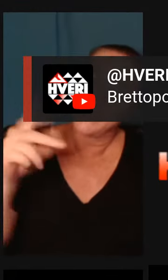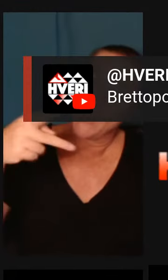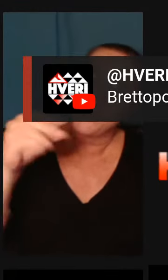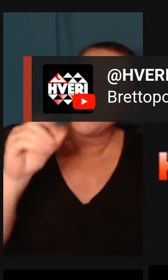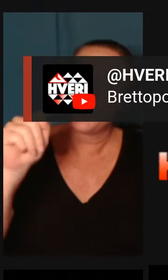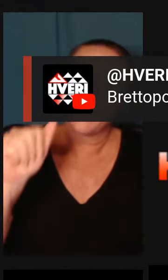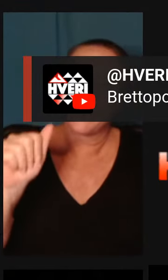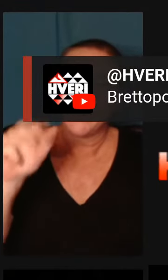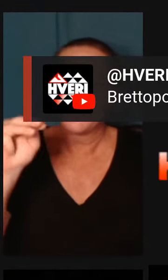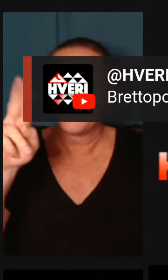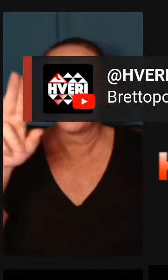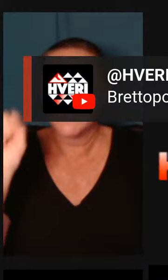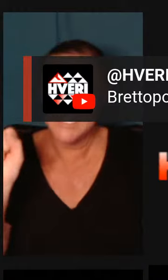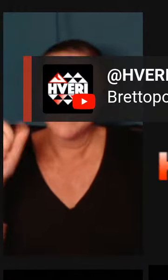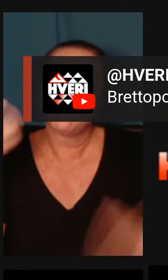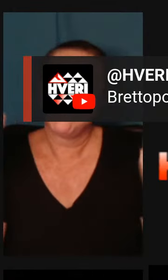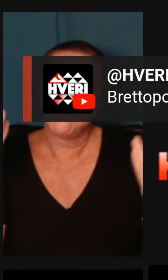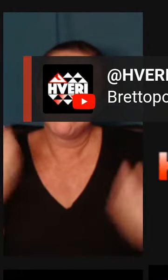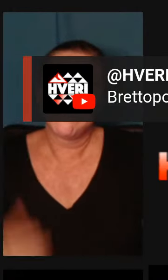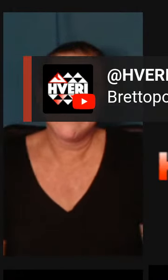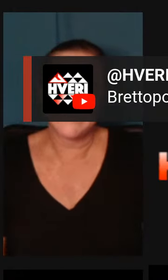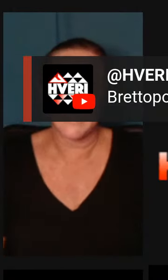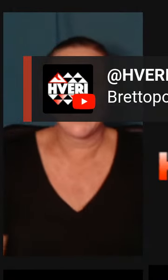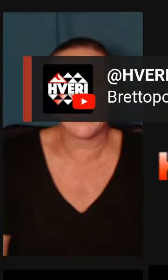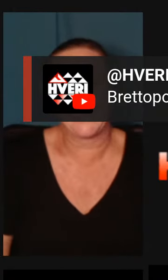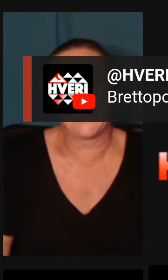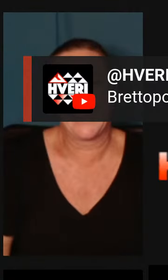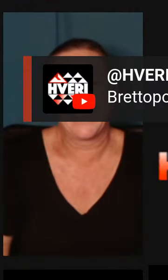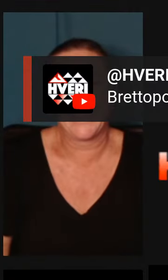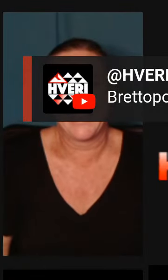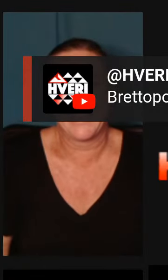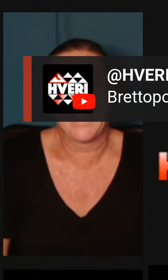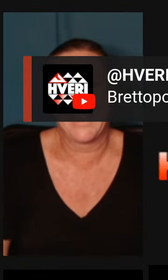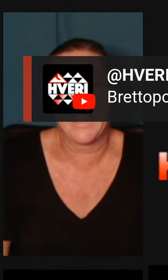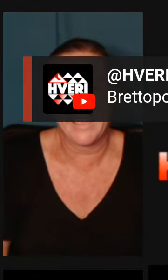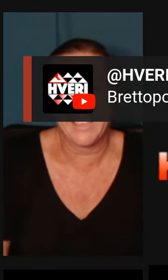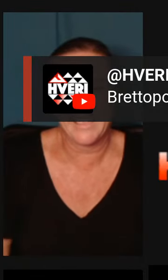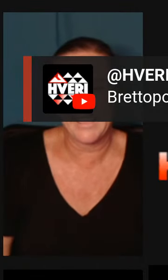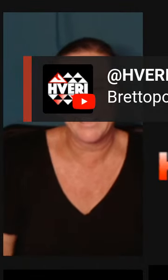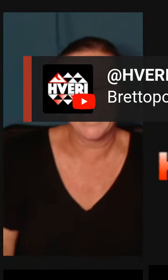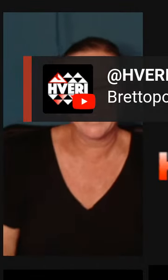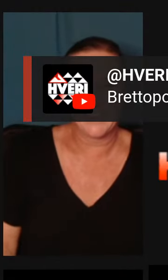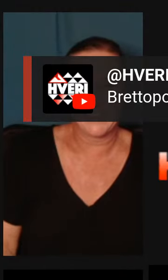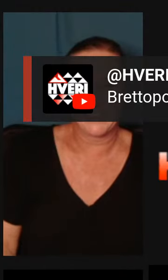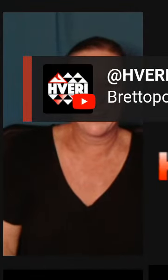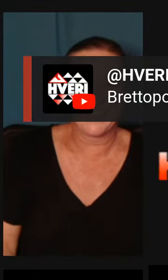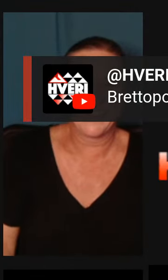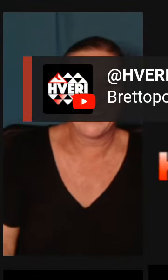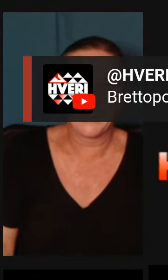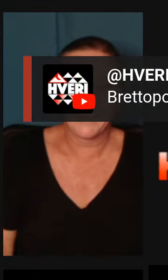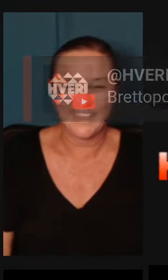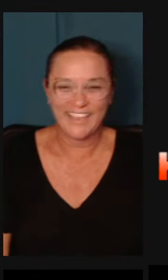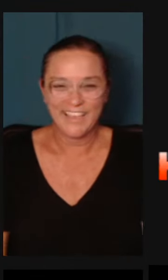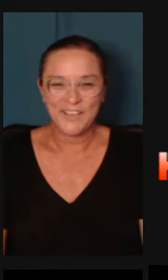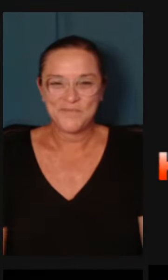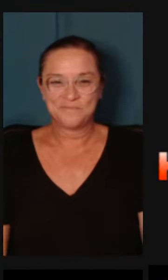sign. Oh, she spelled it out. Oh, that's cheating. Come on. Nice work, Carrie.